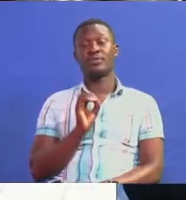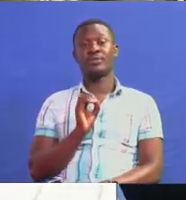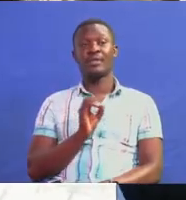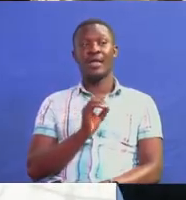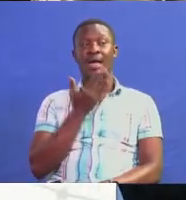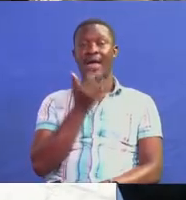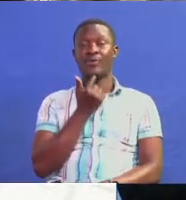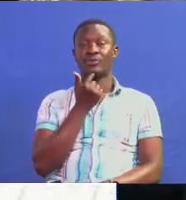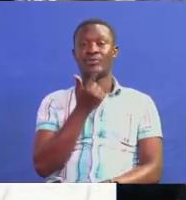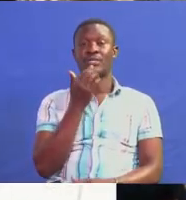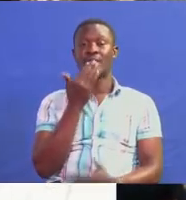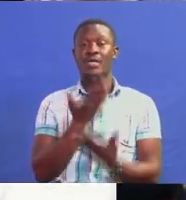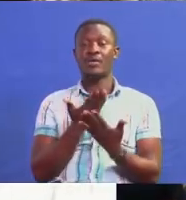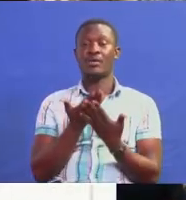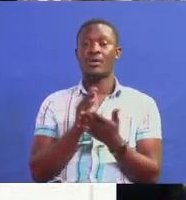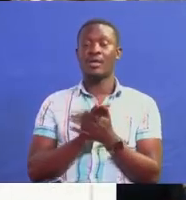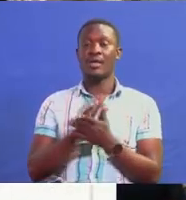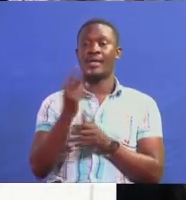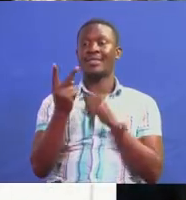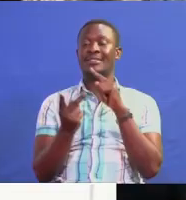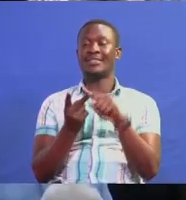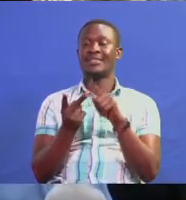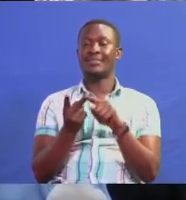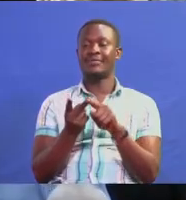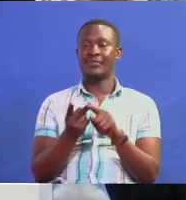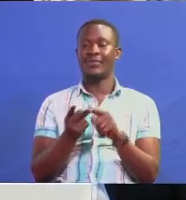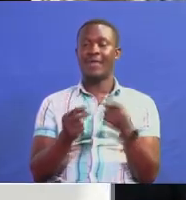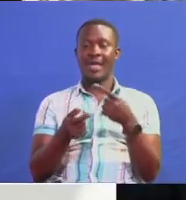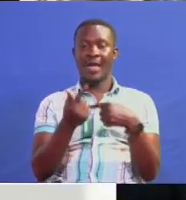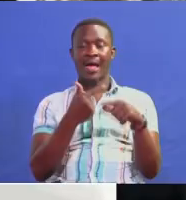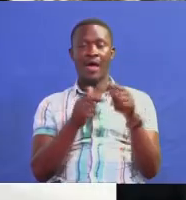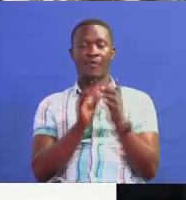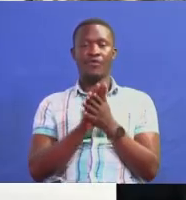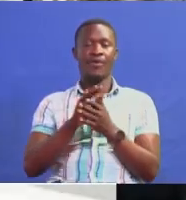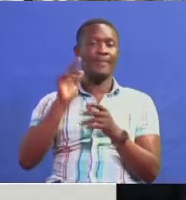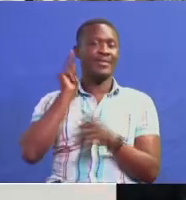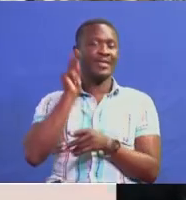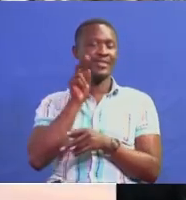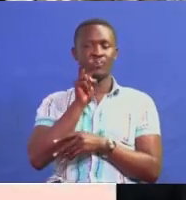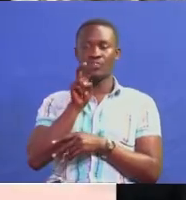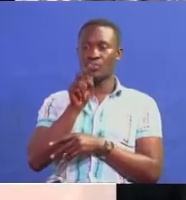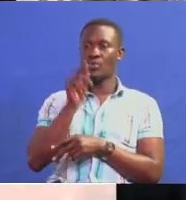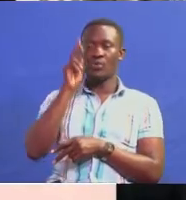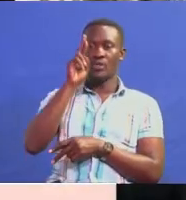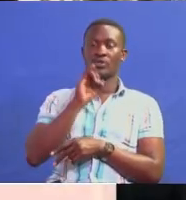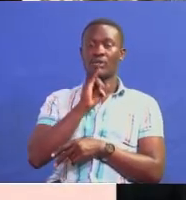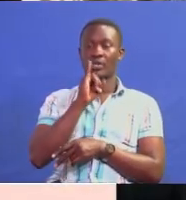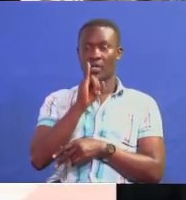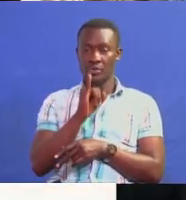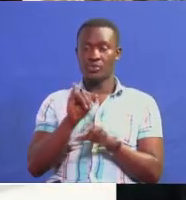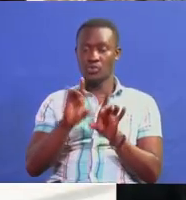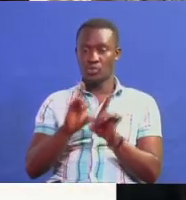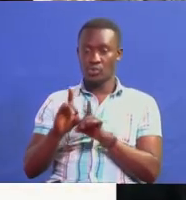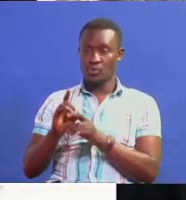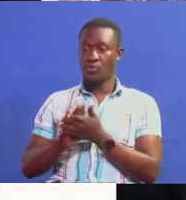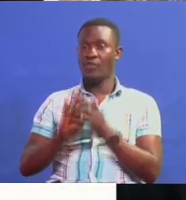Nataka niseme asanti. Ya pili nataka nimekuja North Mugirango kuona nyinyi kwa sababu mulifanya kitu